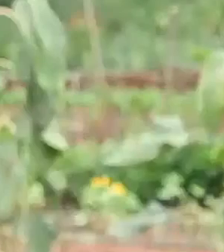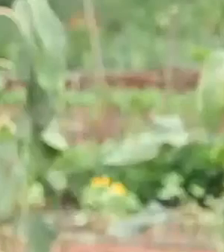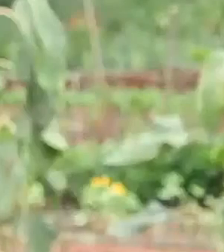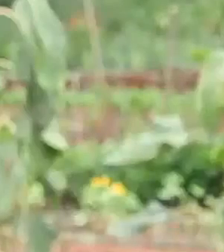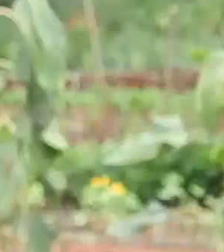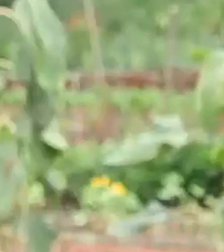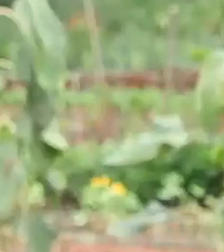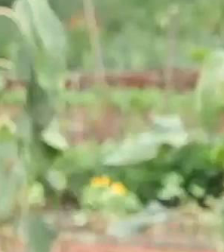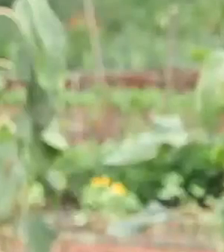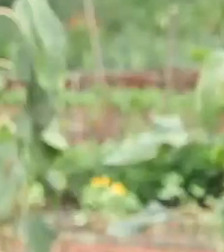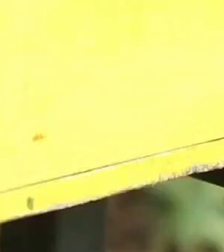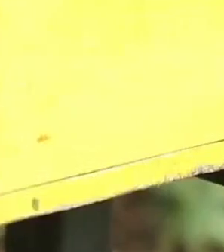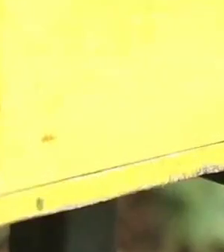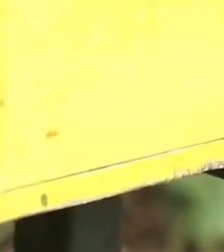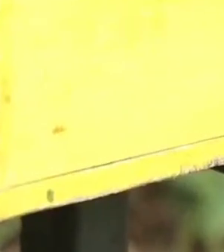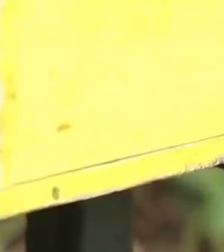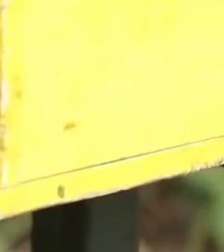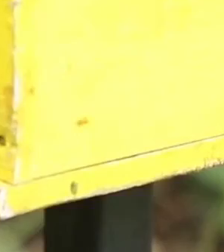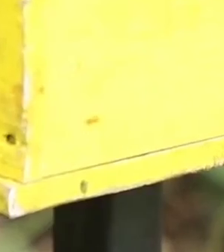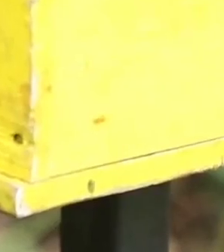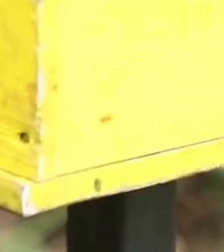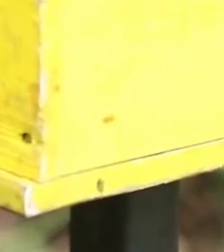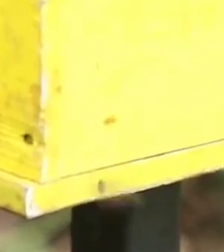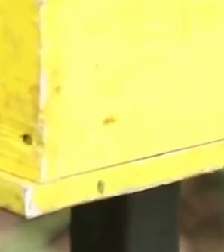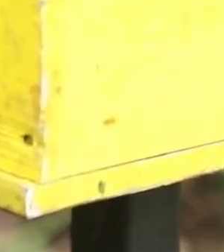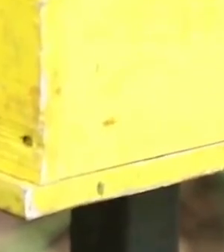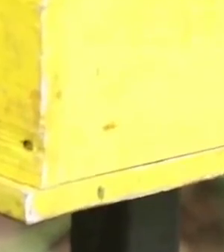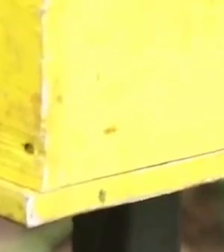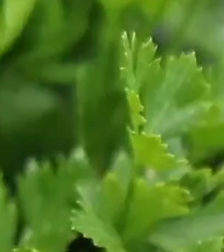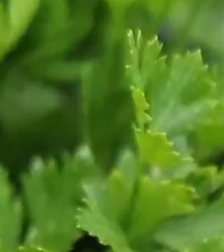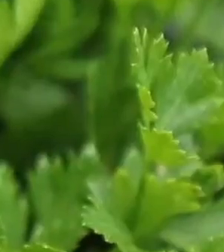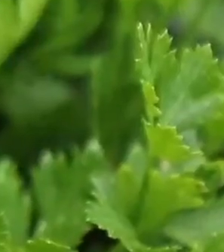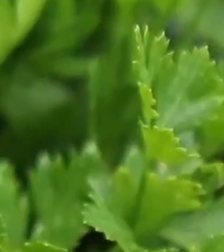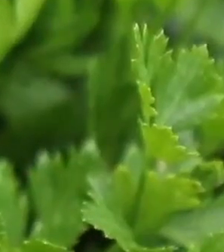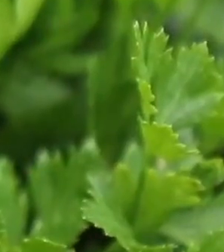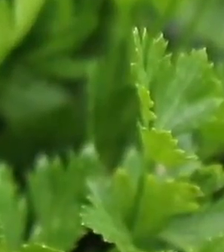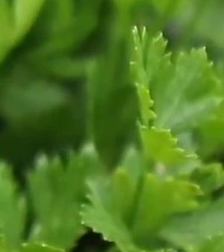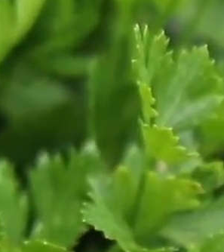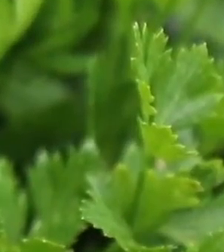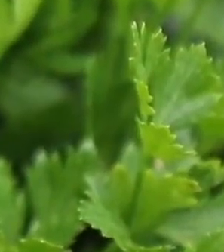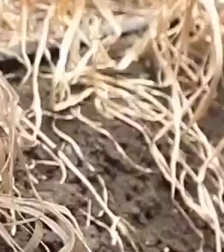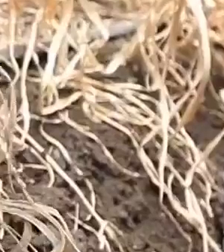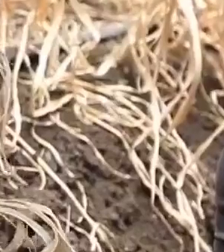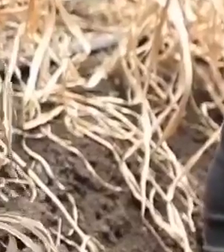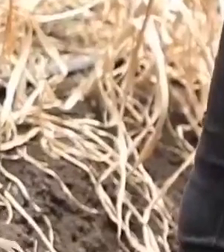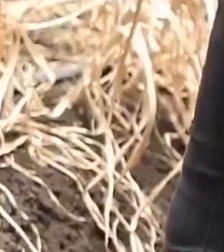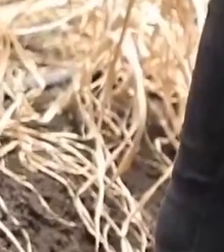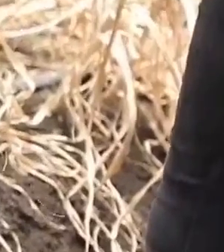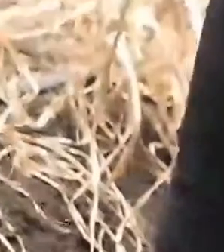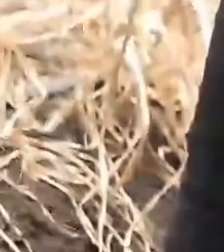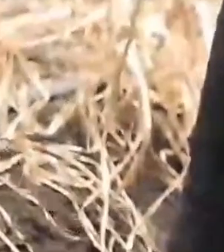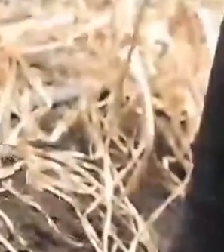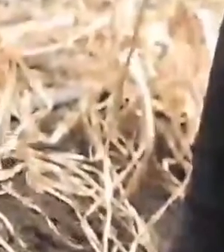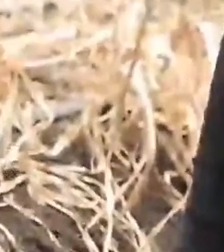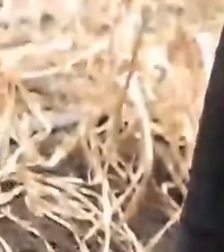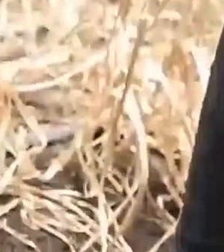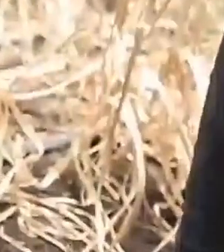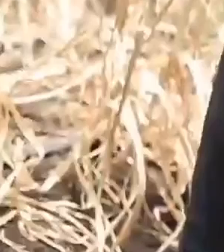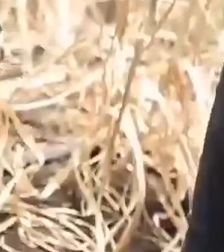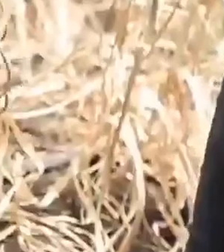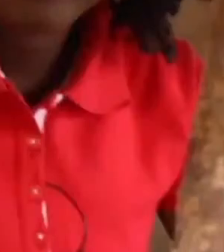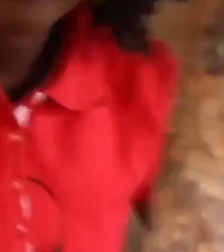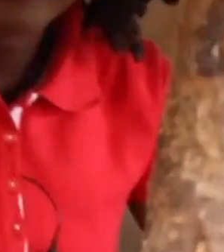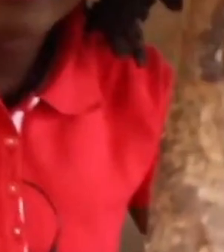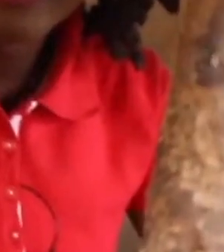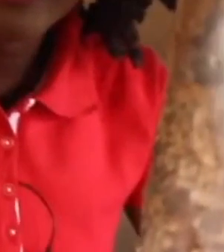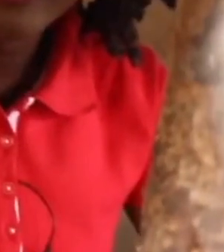cost, we spread our risk, and yet remain the best? Kilimo Diaries, every Sunday when the clock